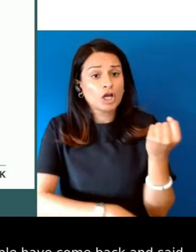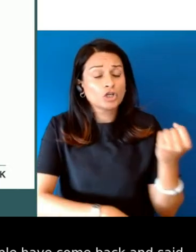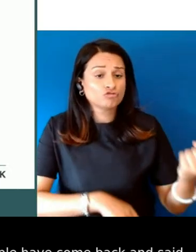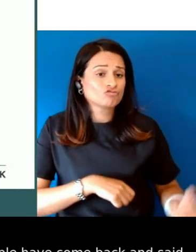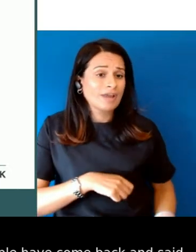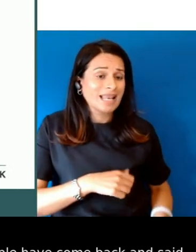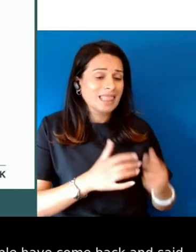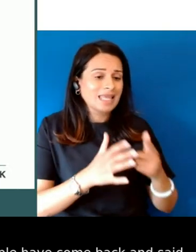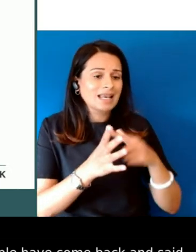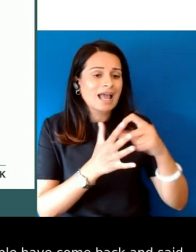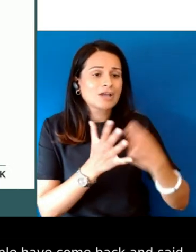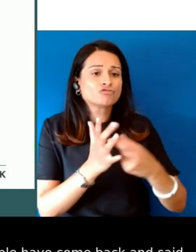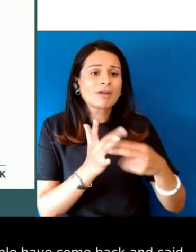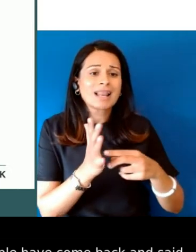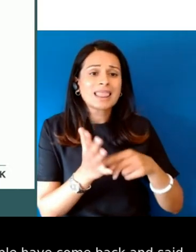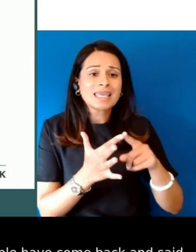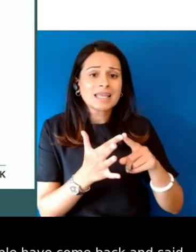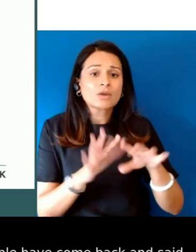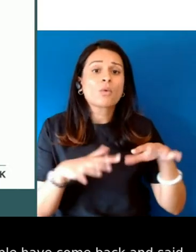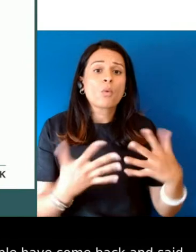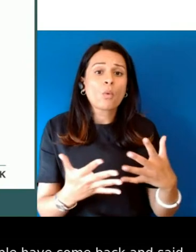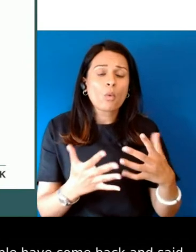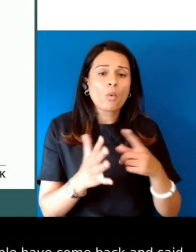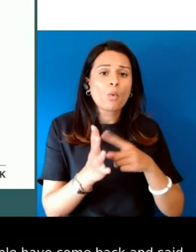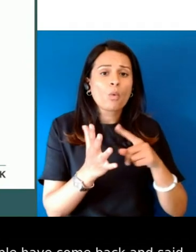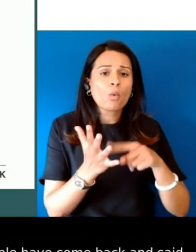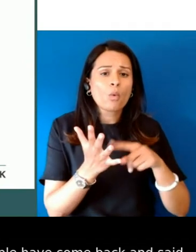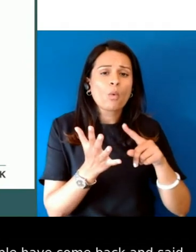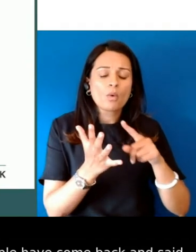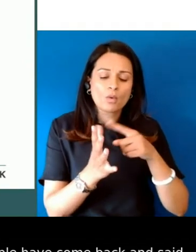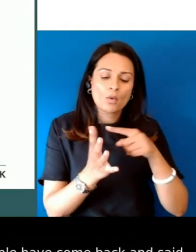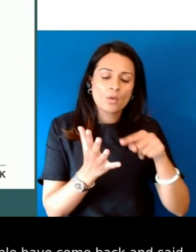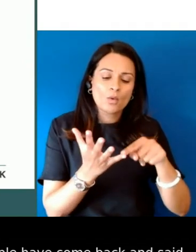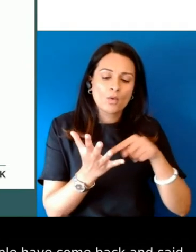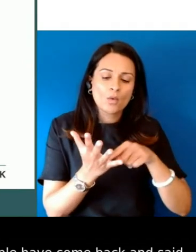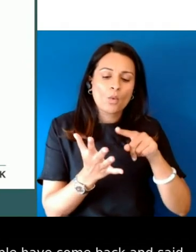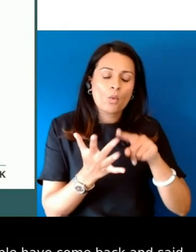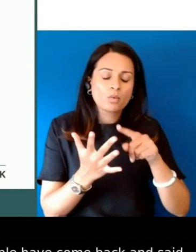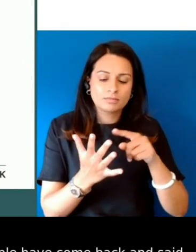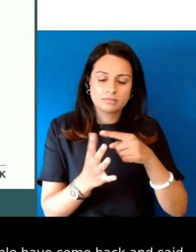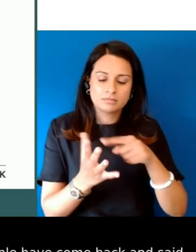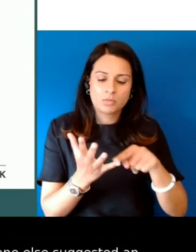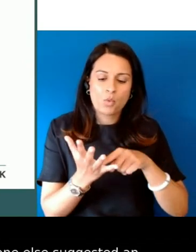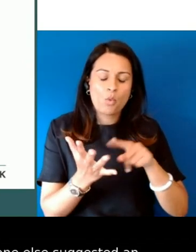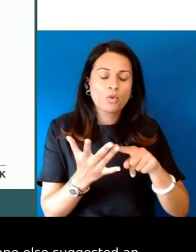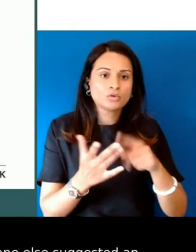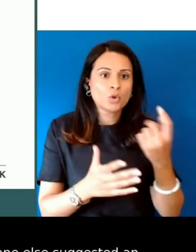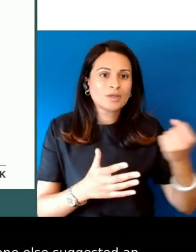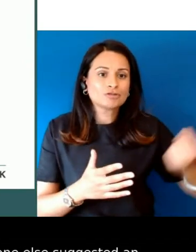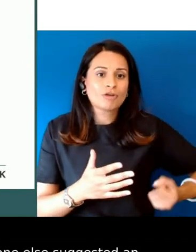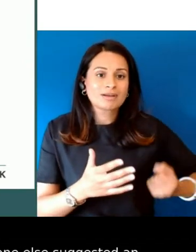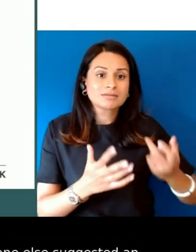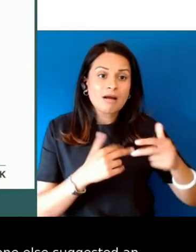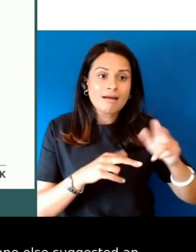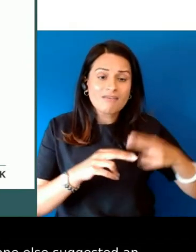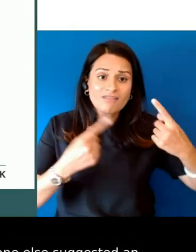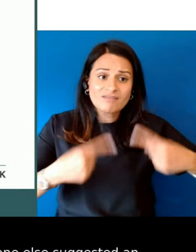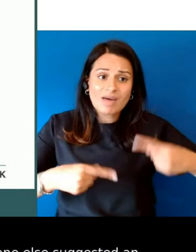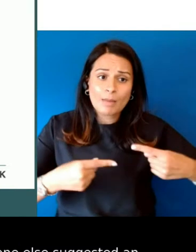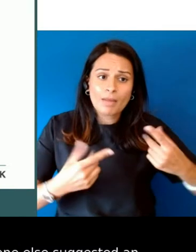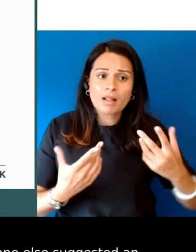there's one that's just an always injector if available uh yep and so